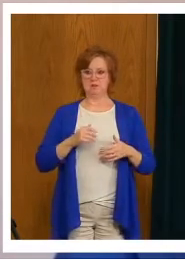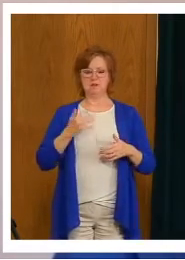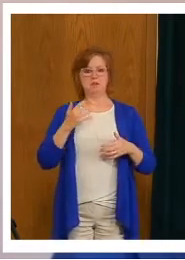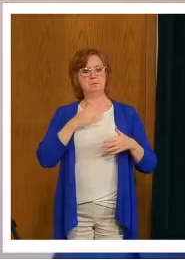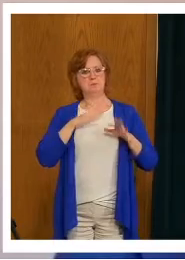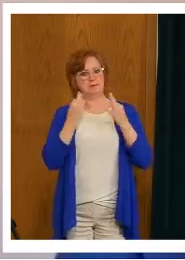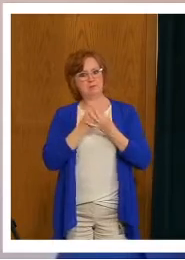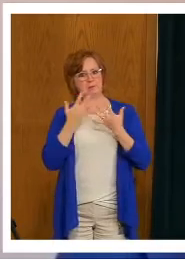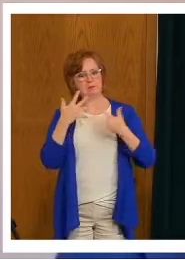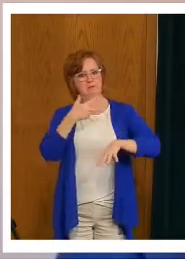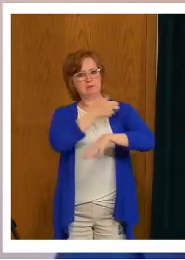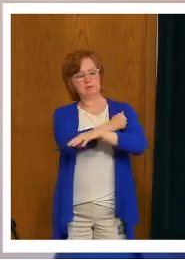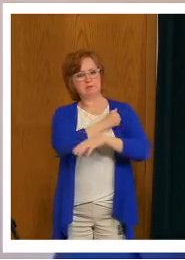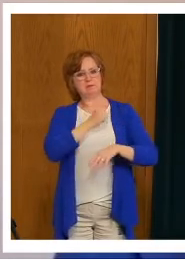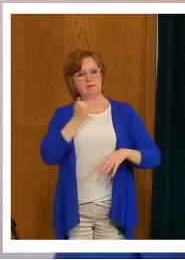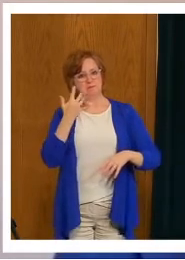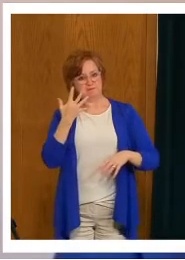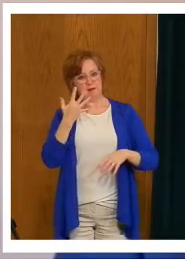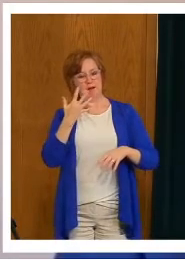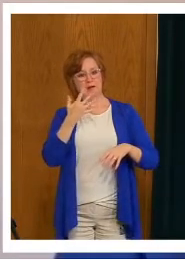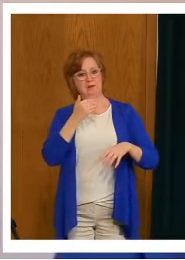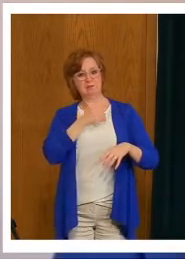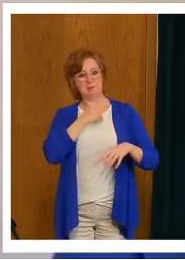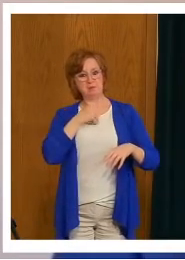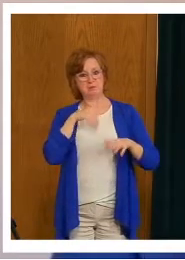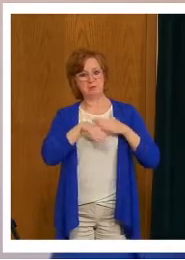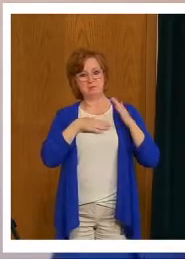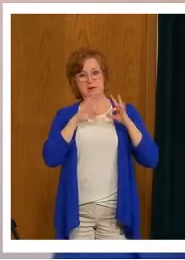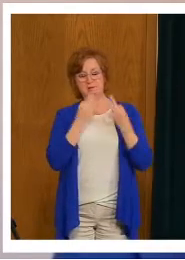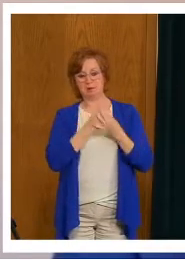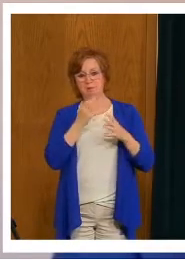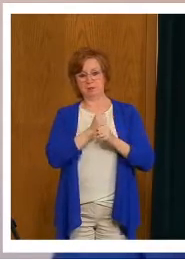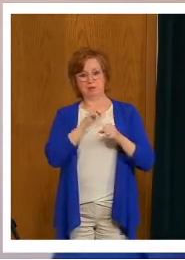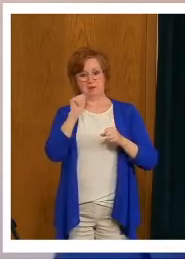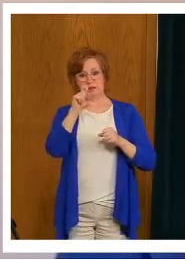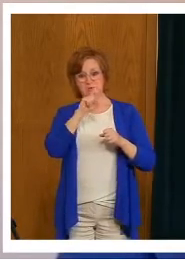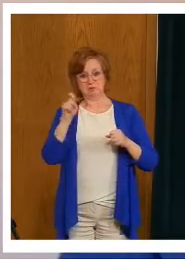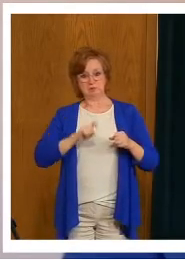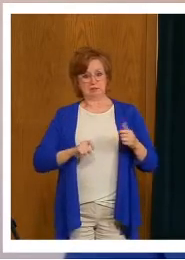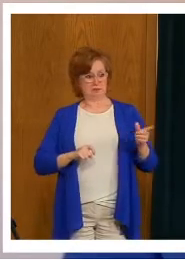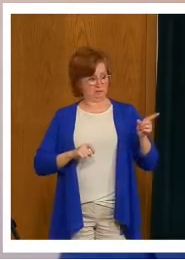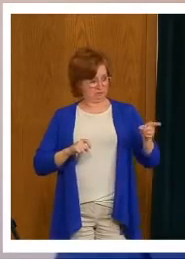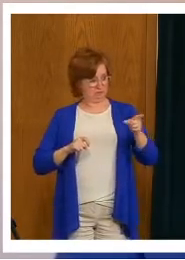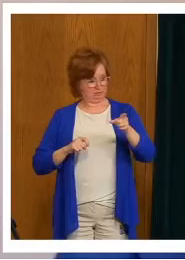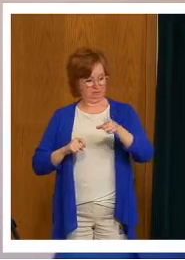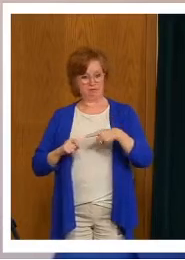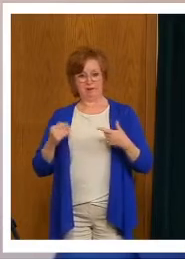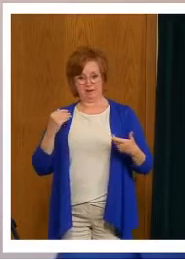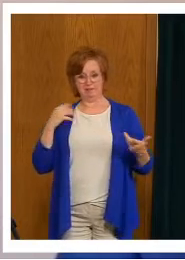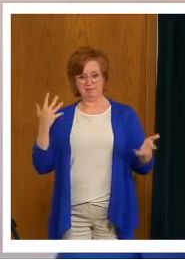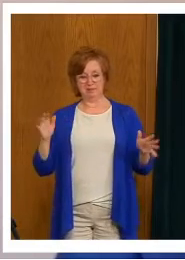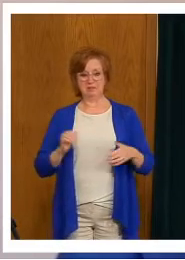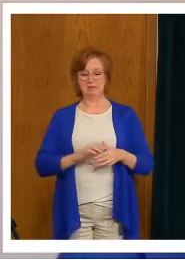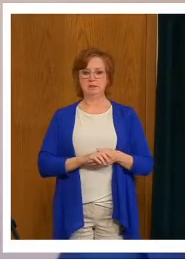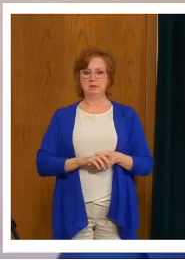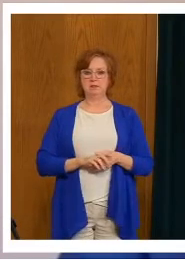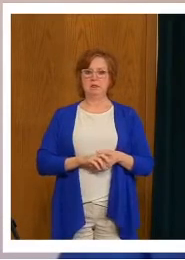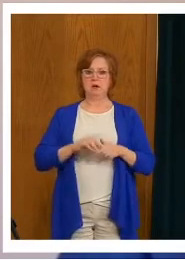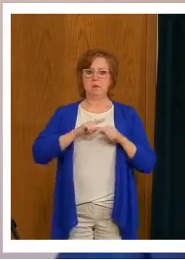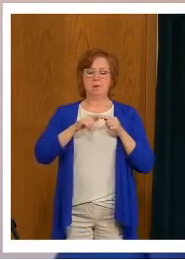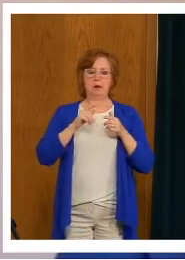family. With respect to second doses and what goes forward, is we're just not sure about allocations in the